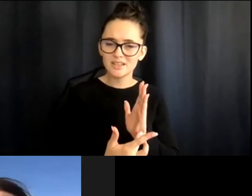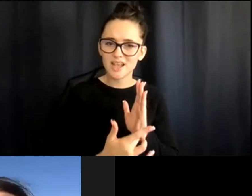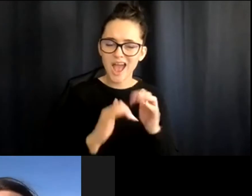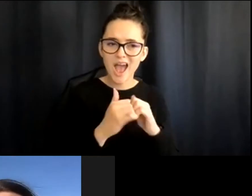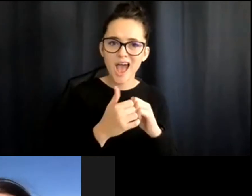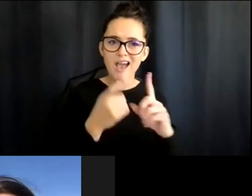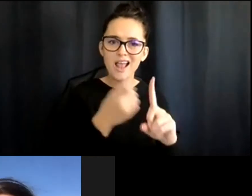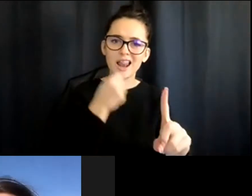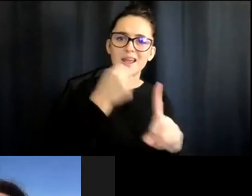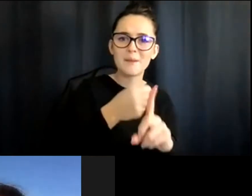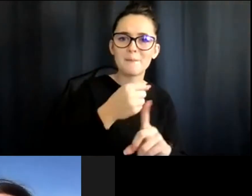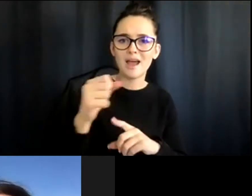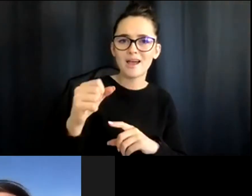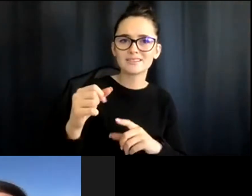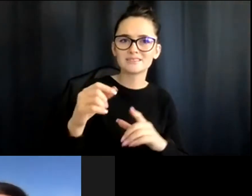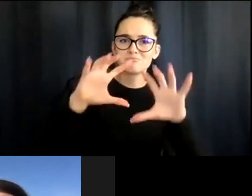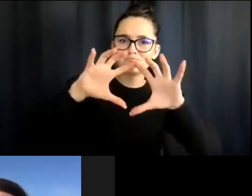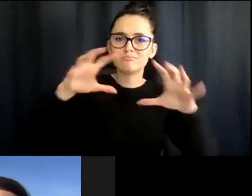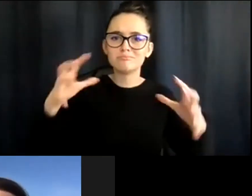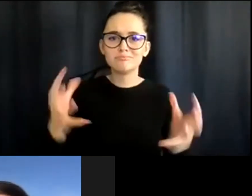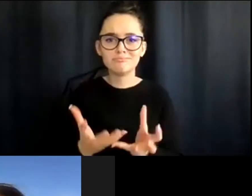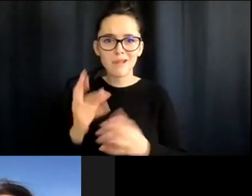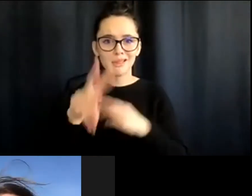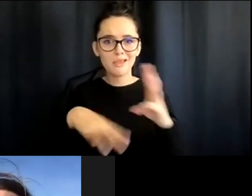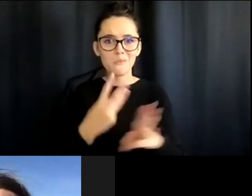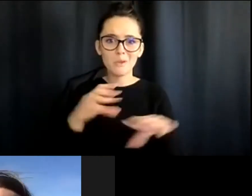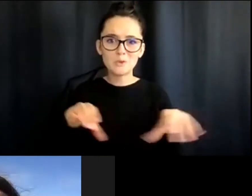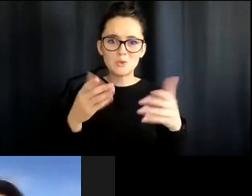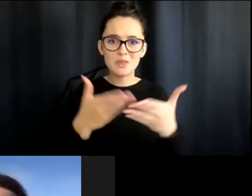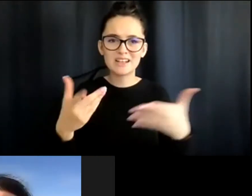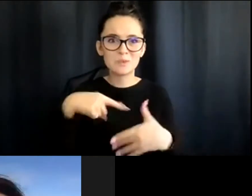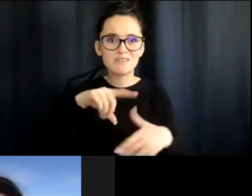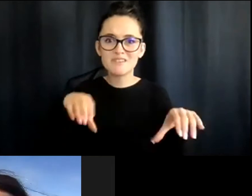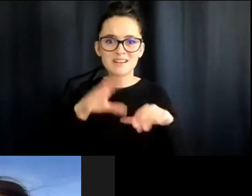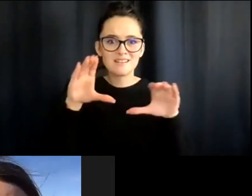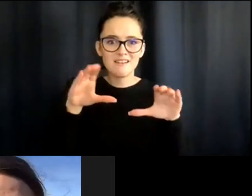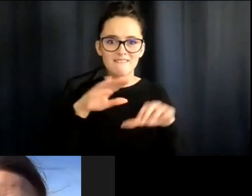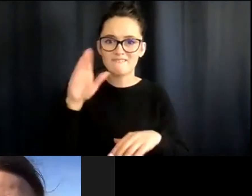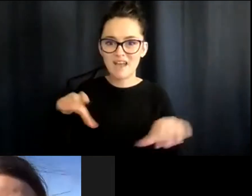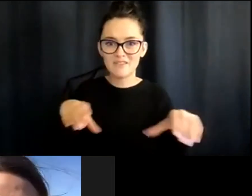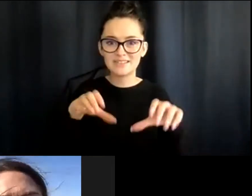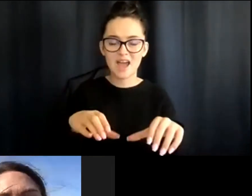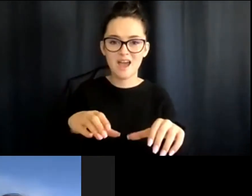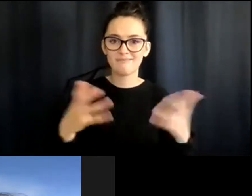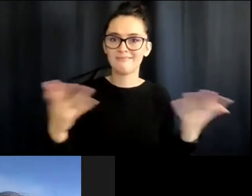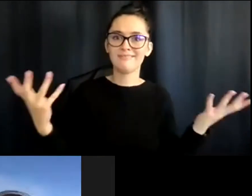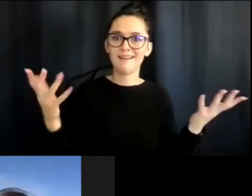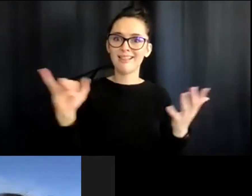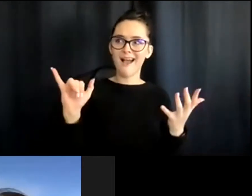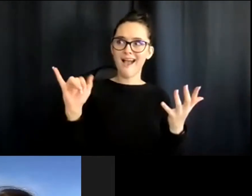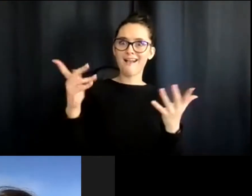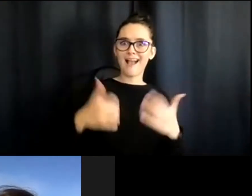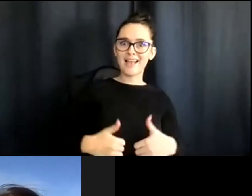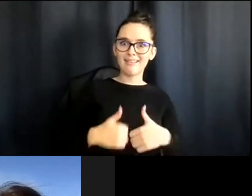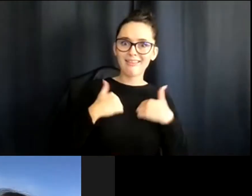communicate globally and to do things that we've never done before, like live in-person on-site virtual field trips in the middle of a pandemic. Okay,